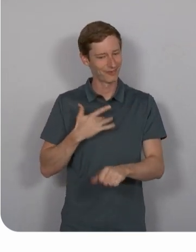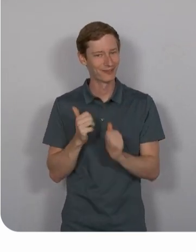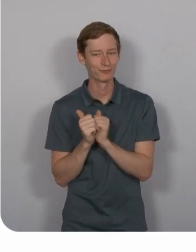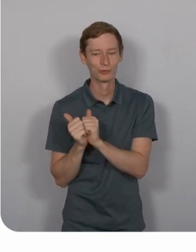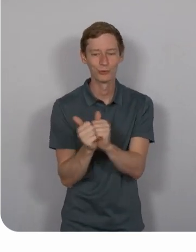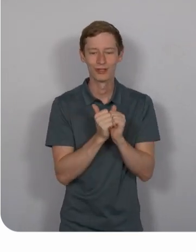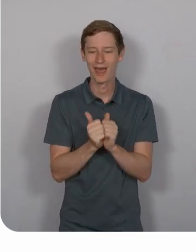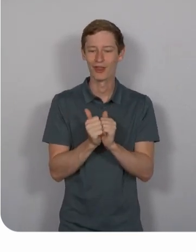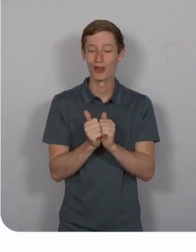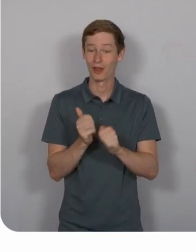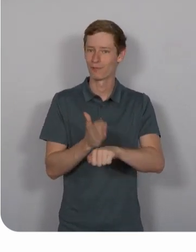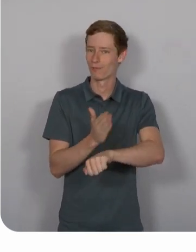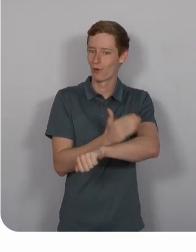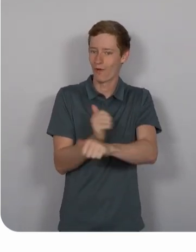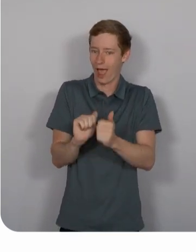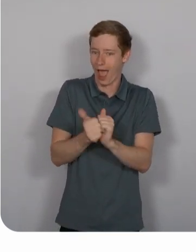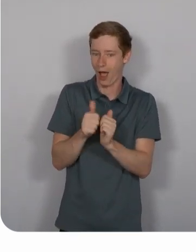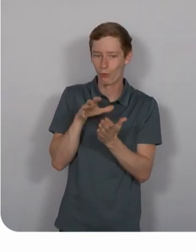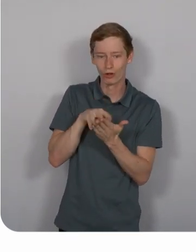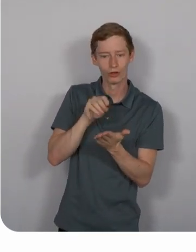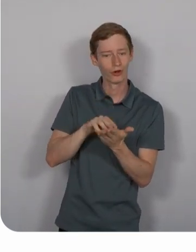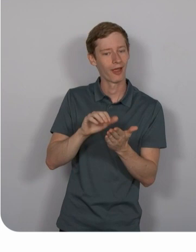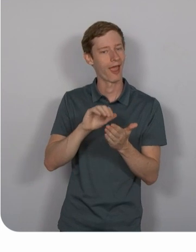because we believe that